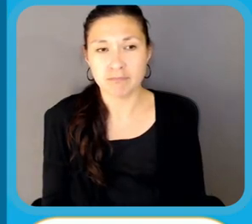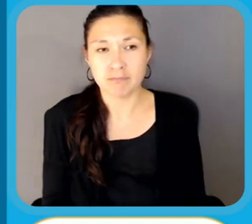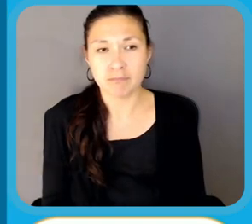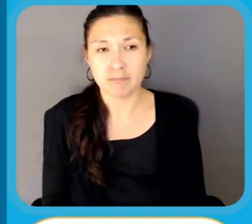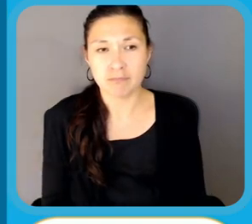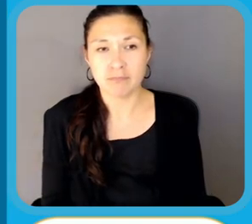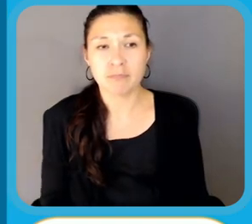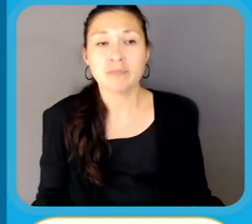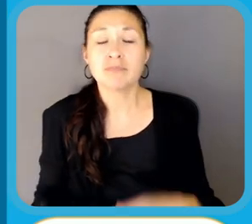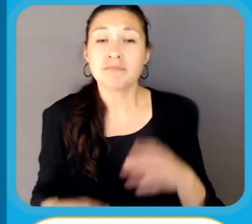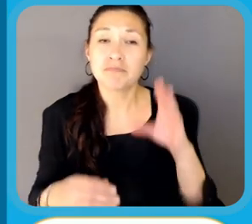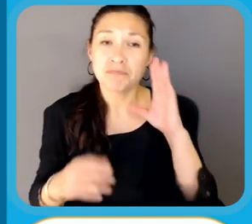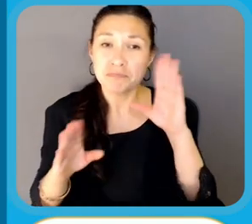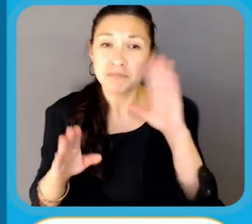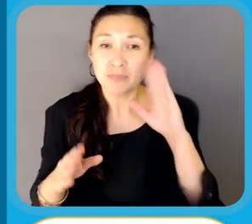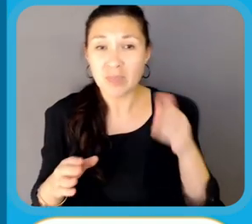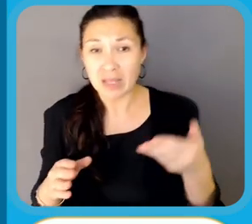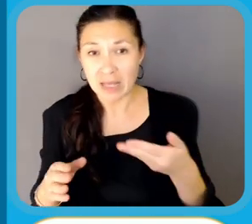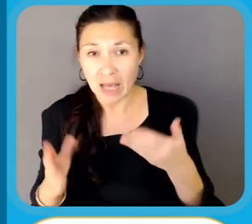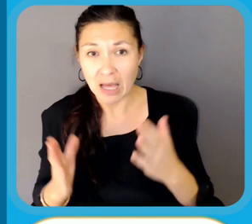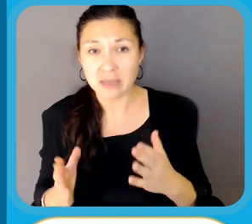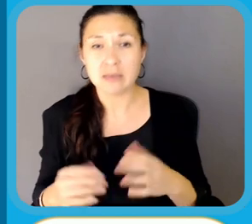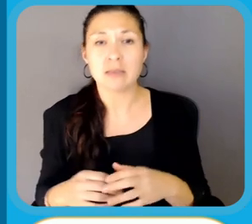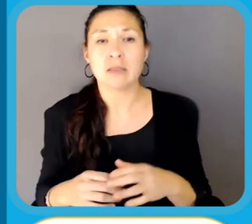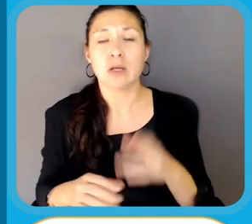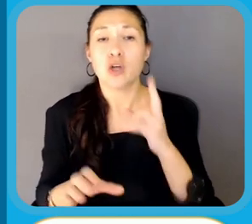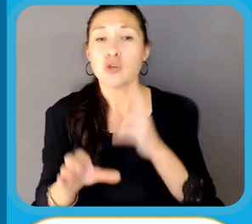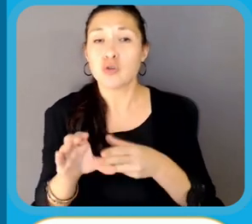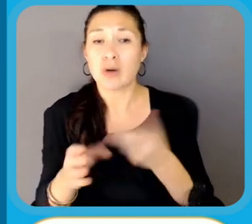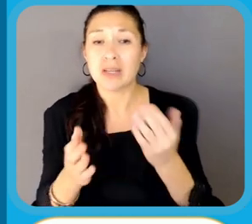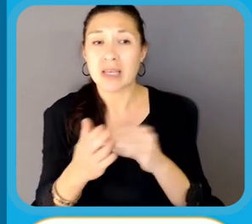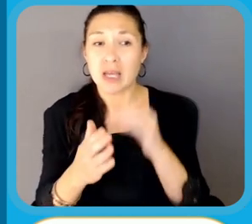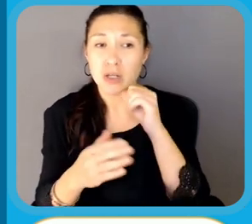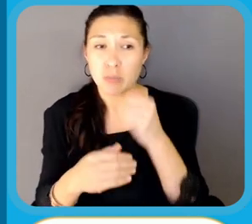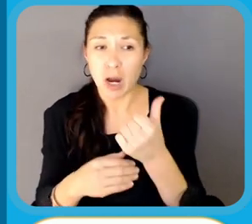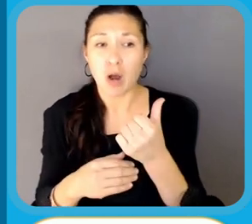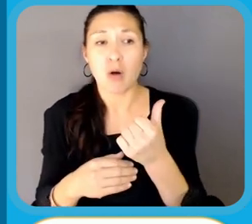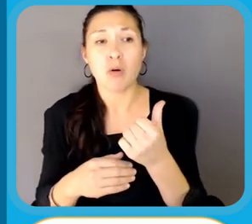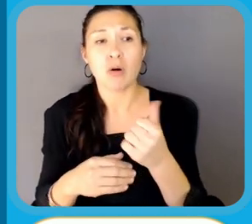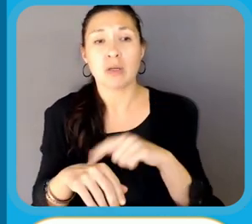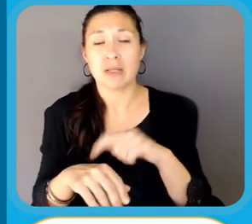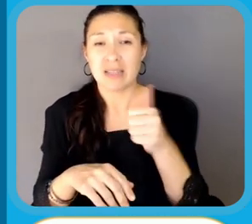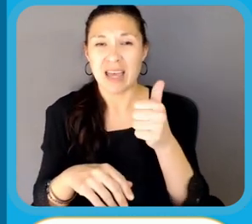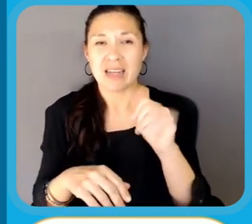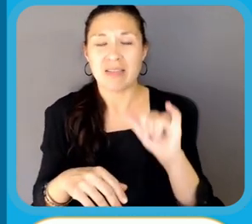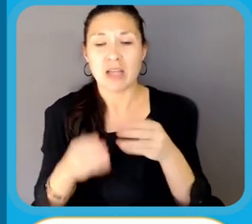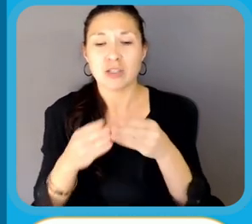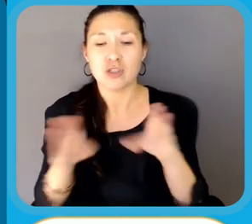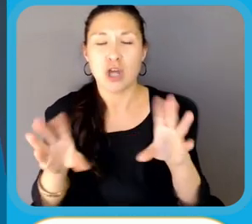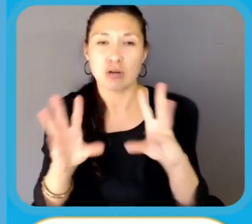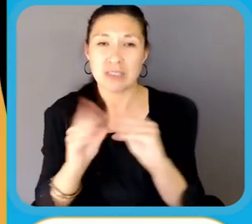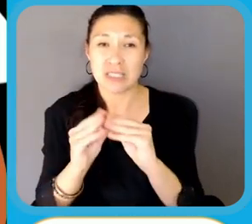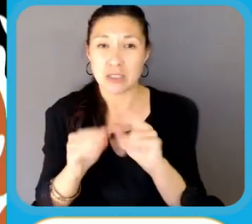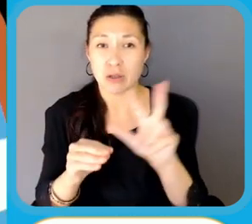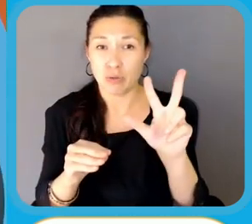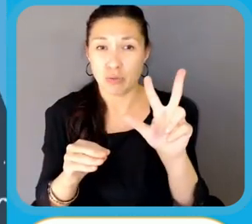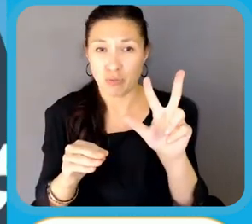Delegates and guests, please join us again tomorrow at 10 a.m. for General Session 3. Thank you for attending.